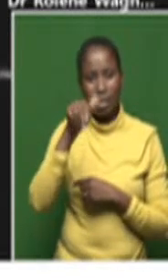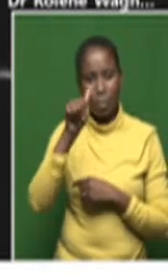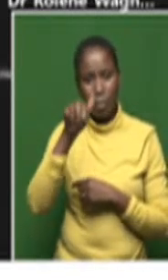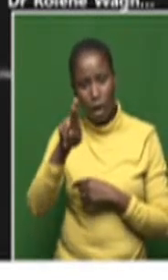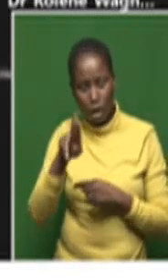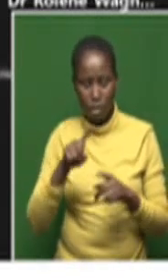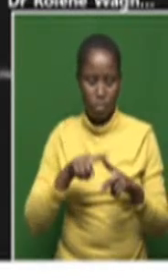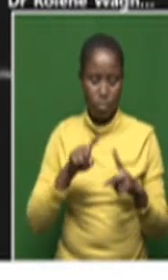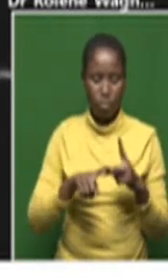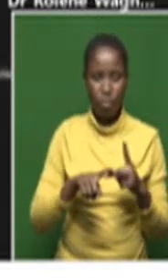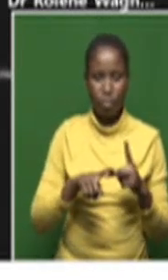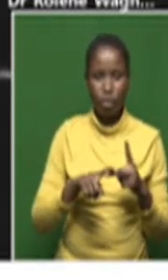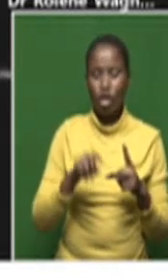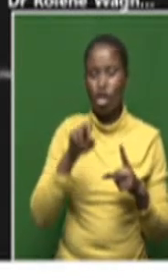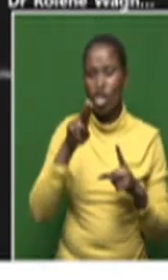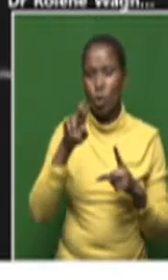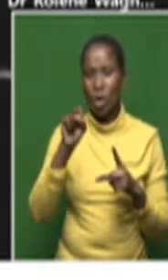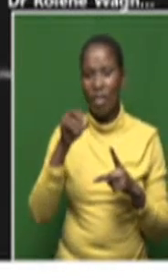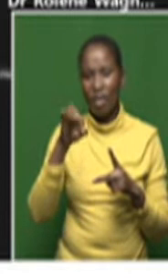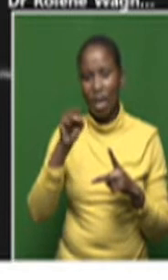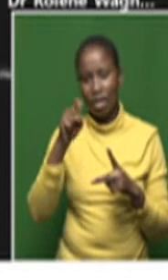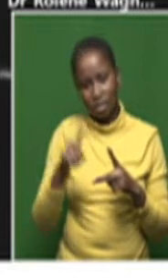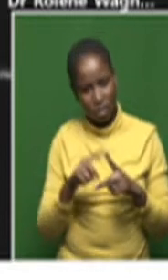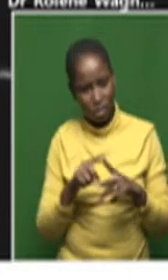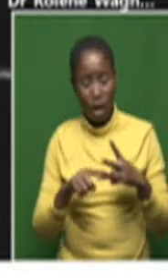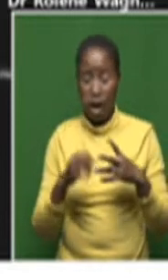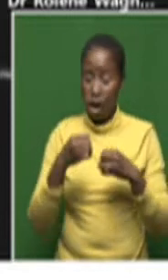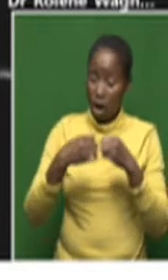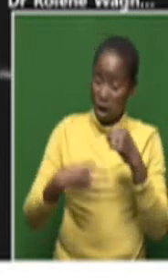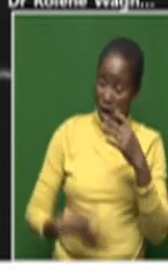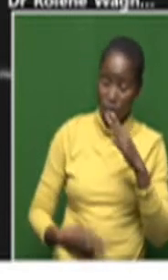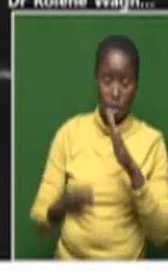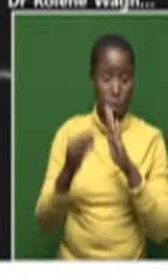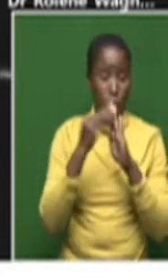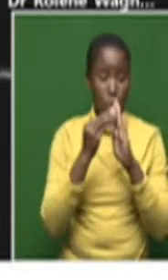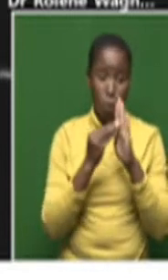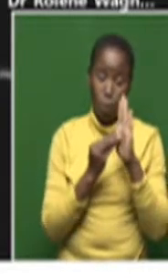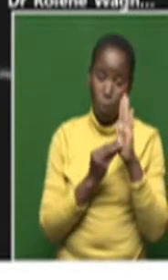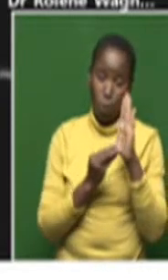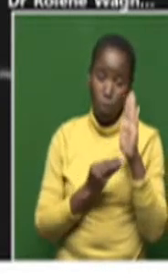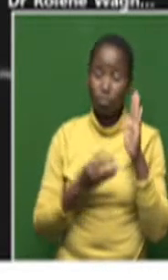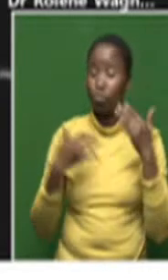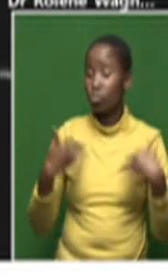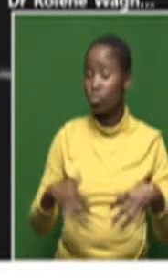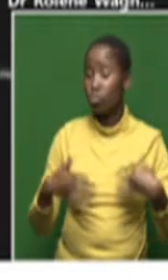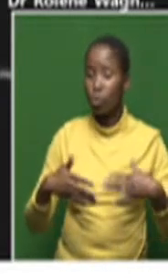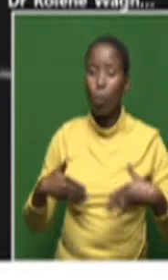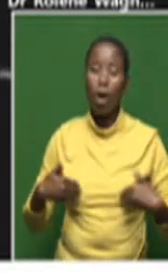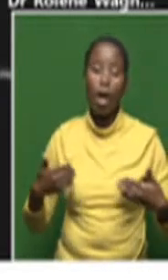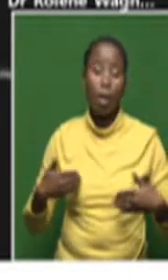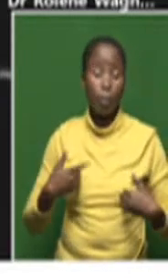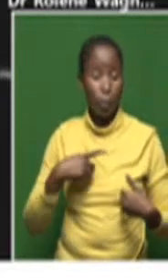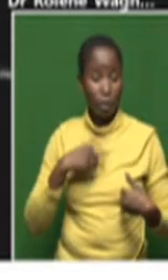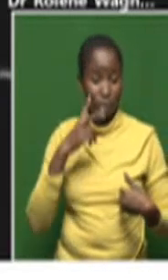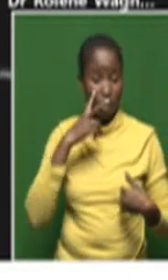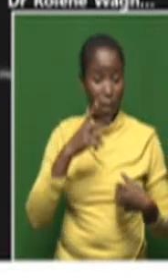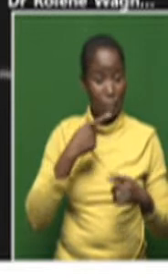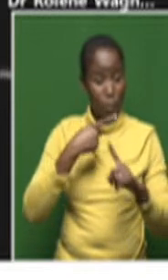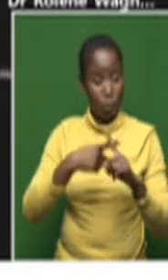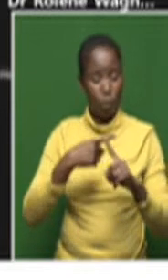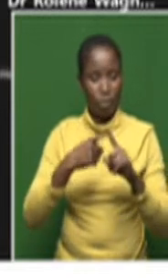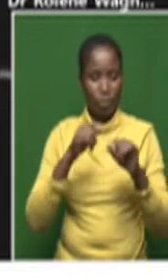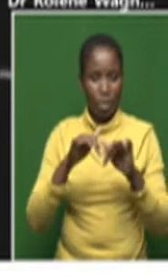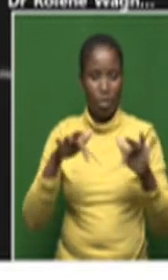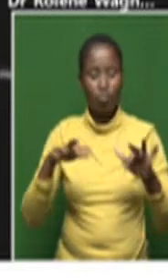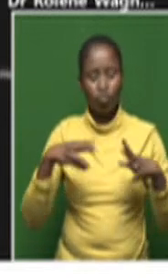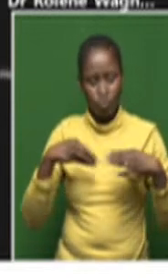your Unifracs, I mean, the list is just endless. We are absolutely overwhelmed by the positive energy coming from business sector